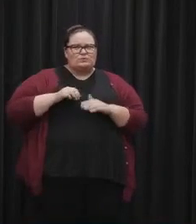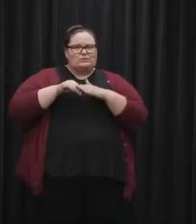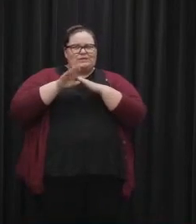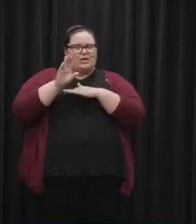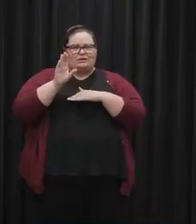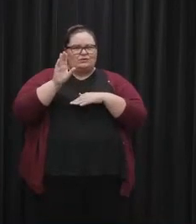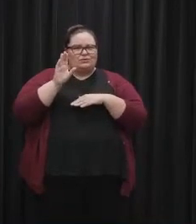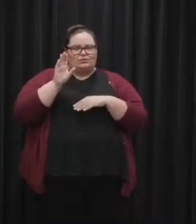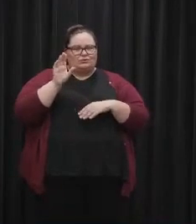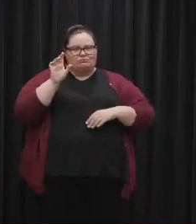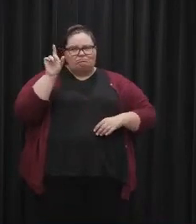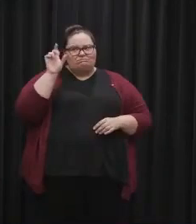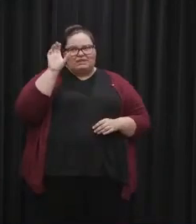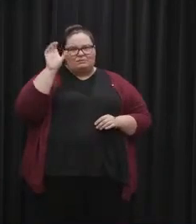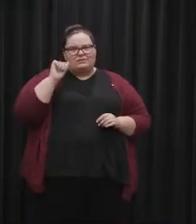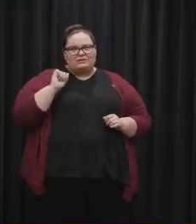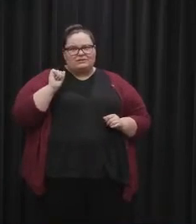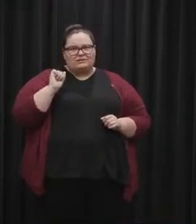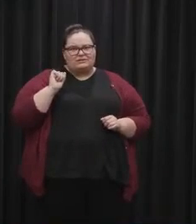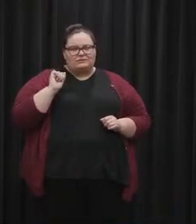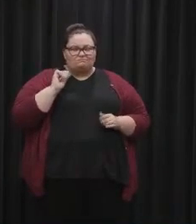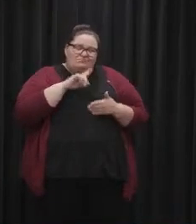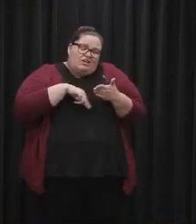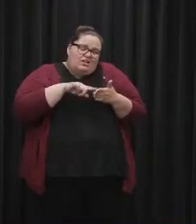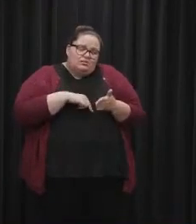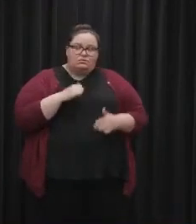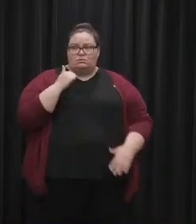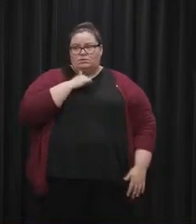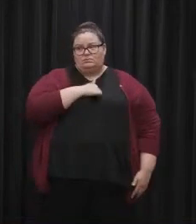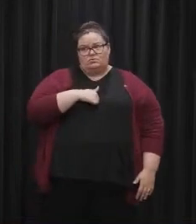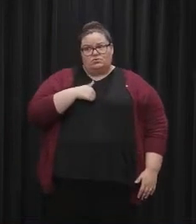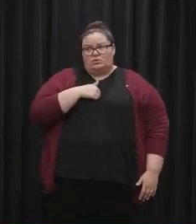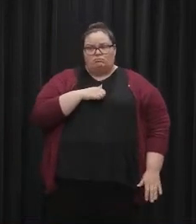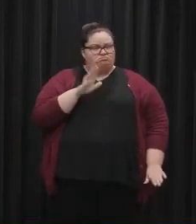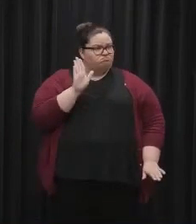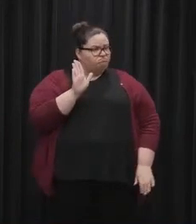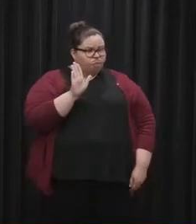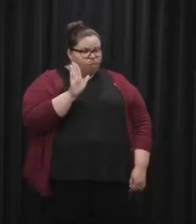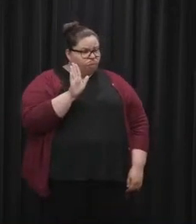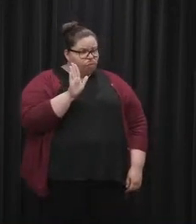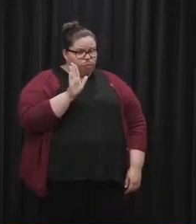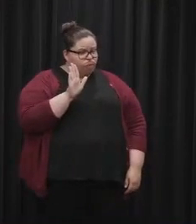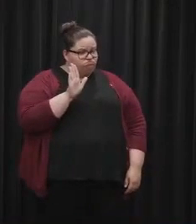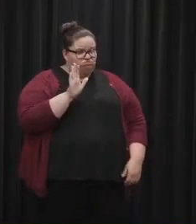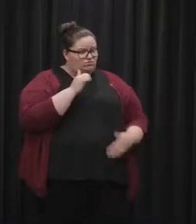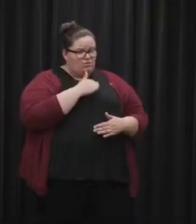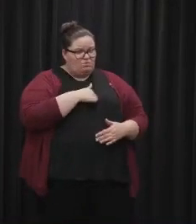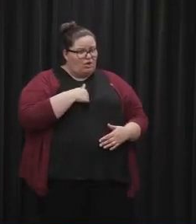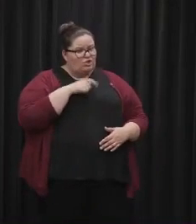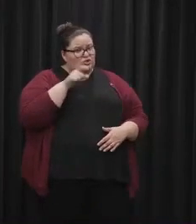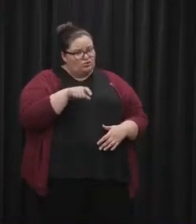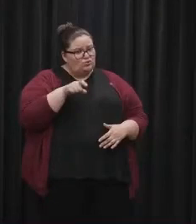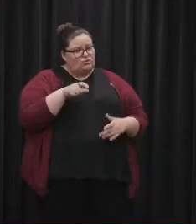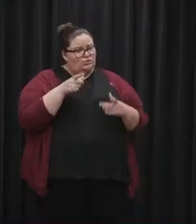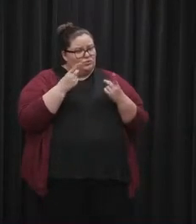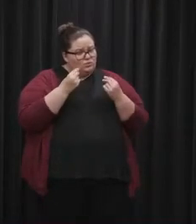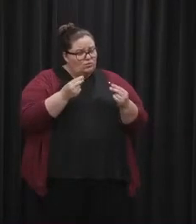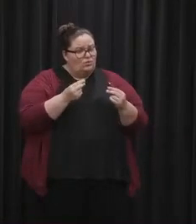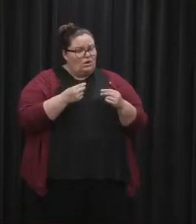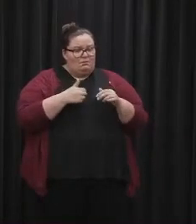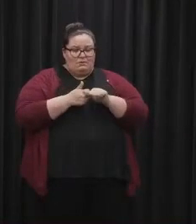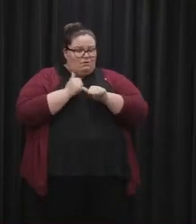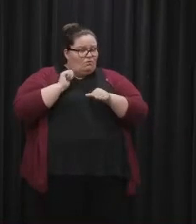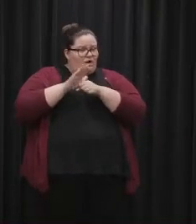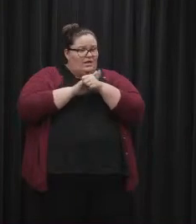idea, he canceled and he said, I apologize, I said, wish we didn't have to do this. And he goes, no, you guys are doing what you can to keep everyone